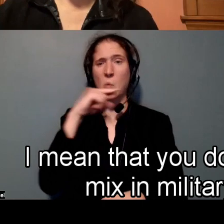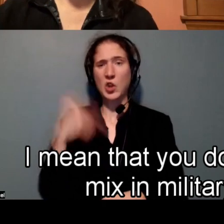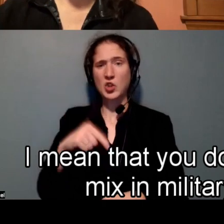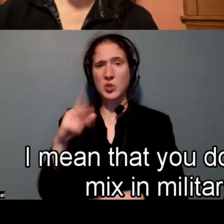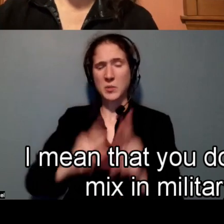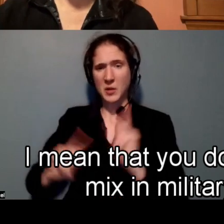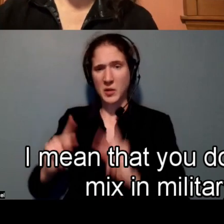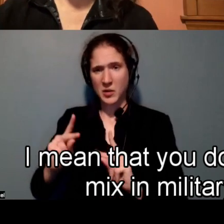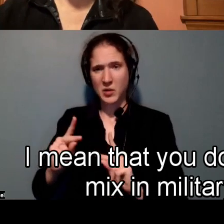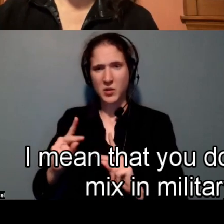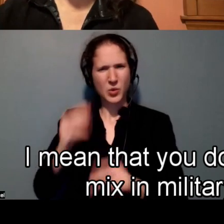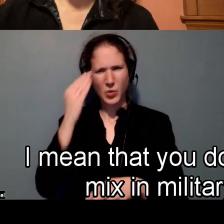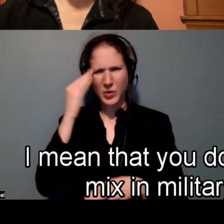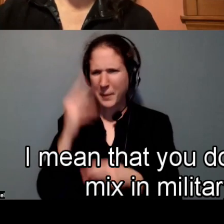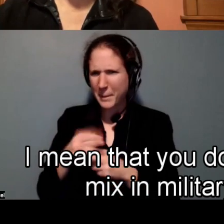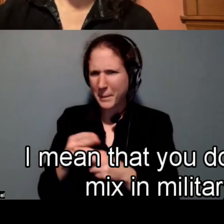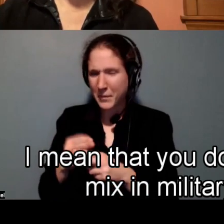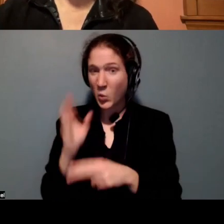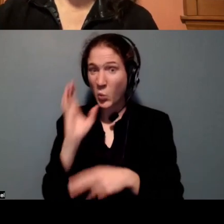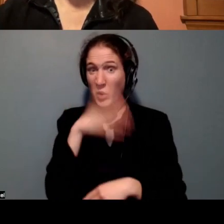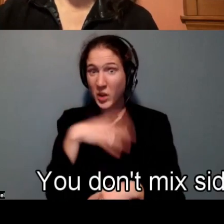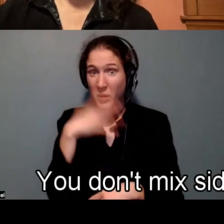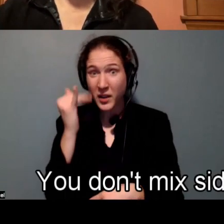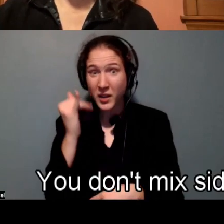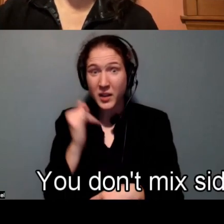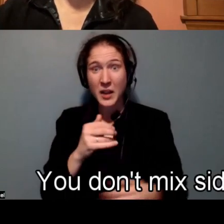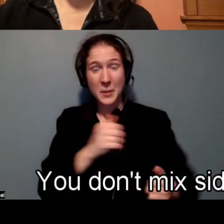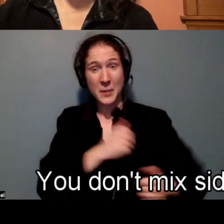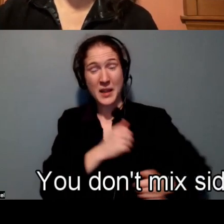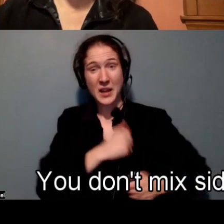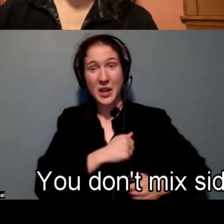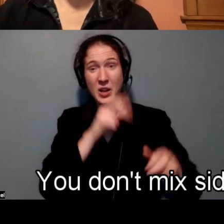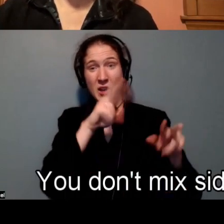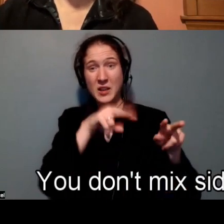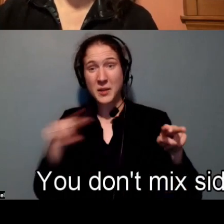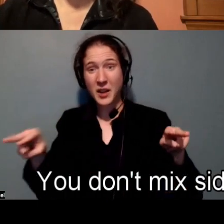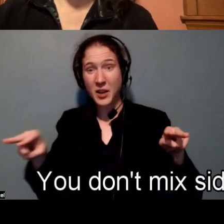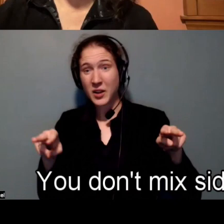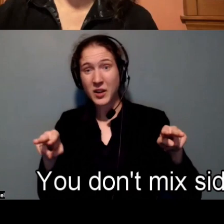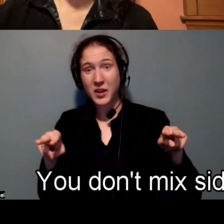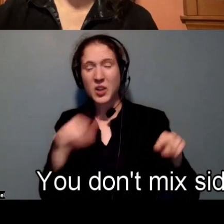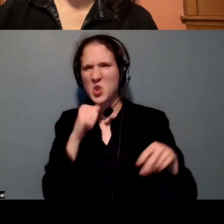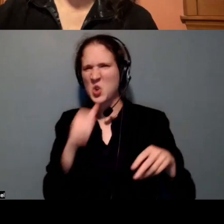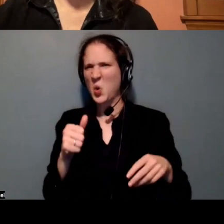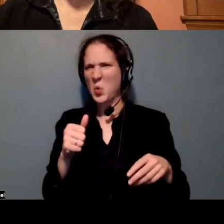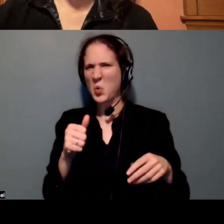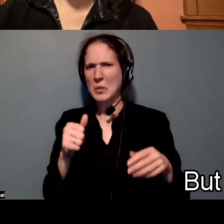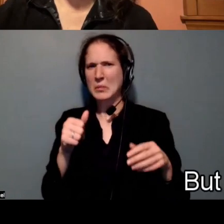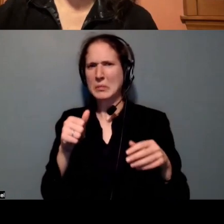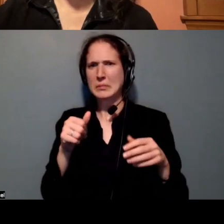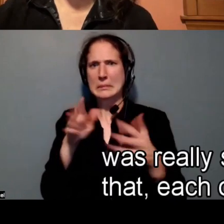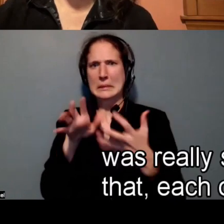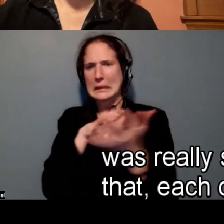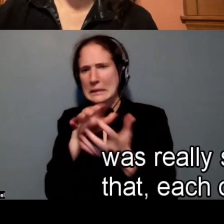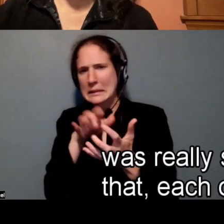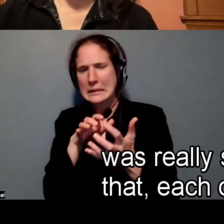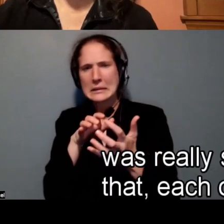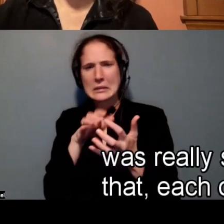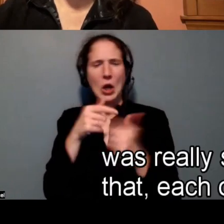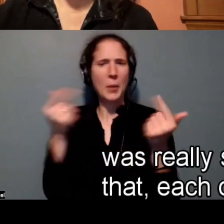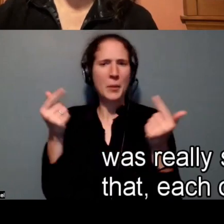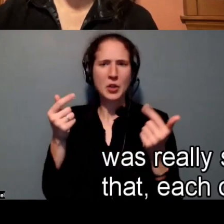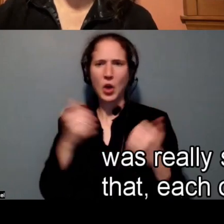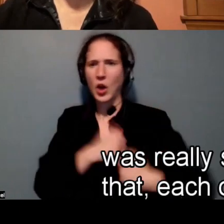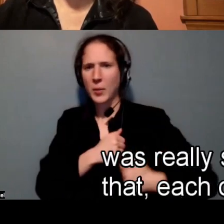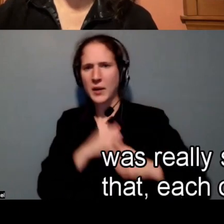you don't mix in military cemeteries, you don't mix sides or nationalities. But what was really